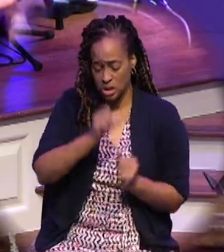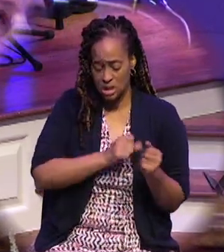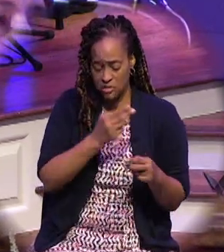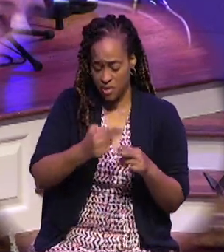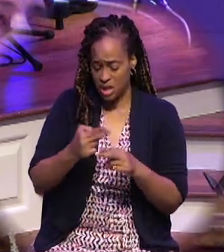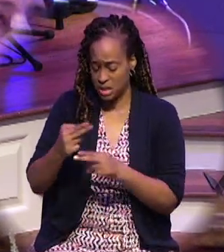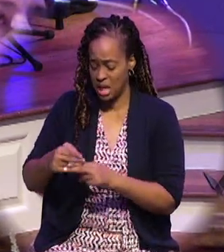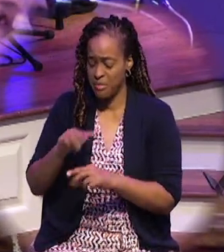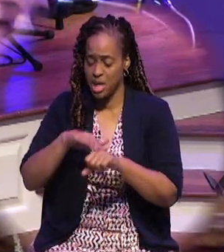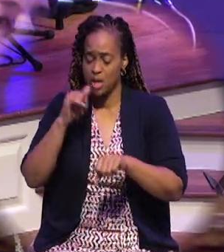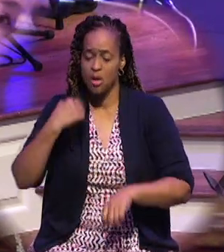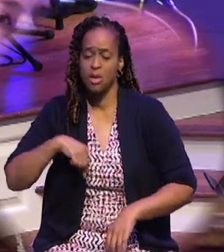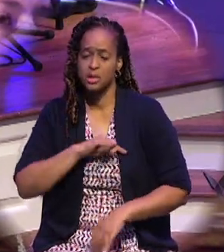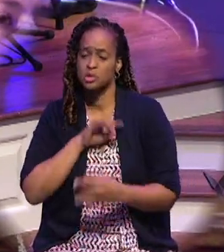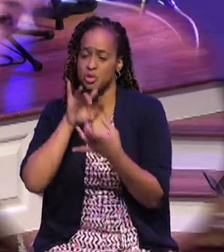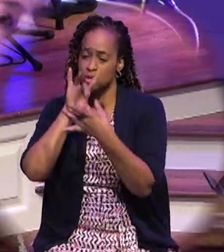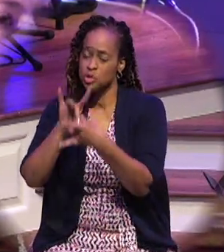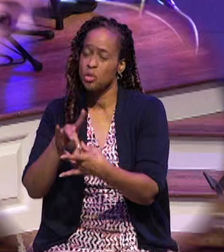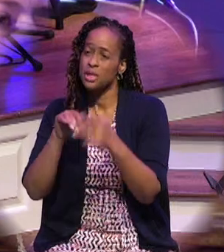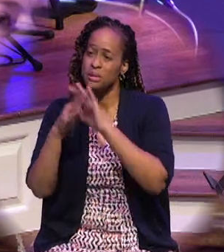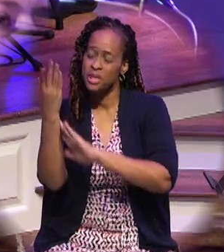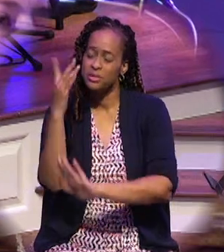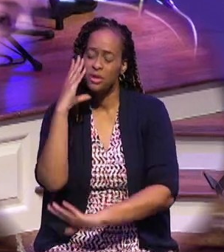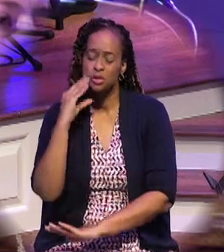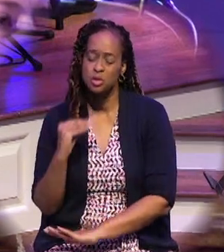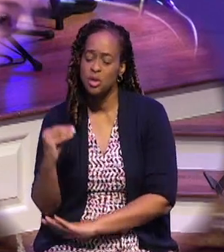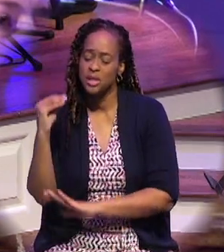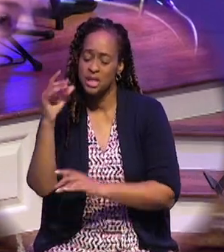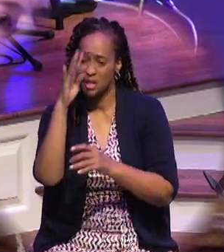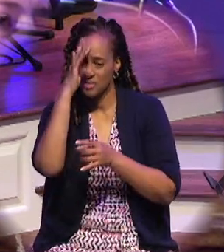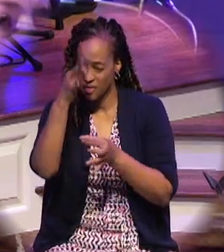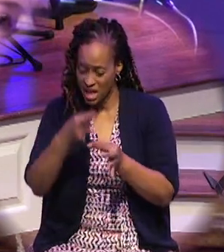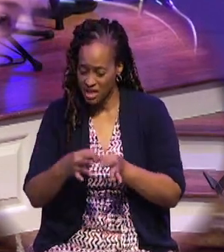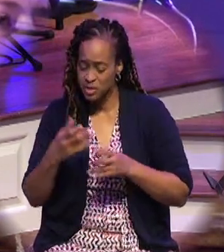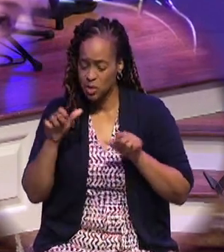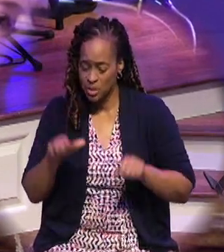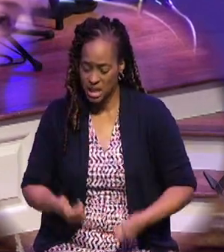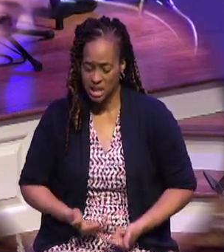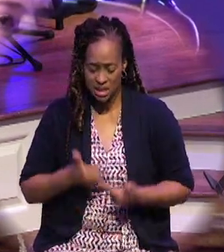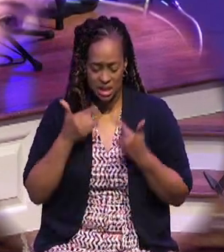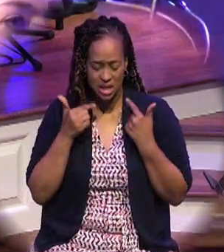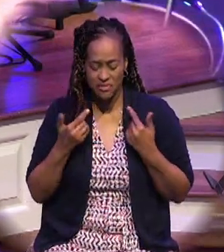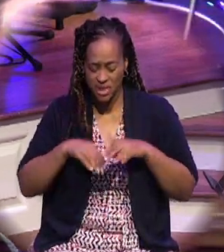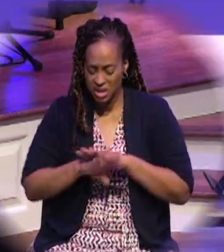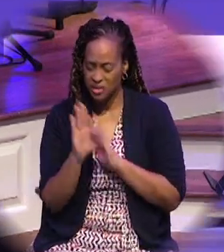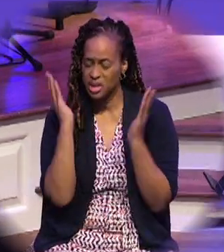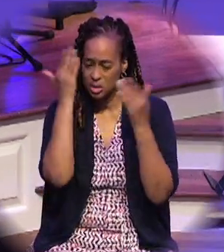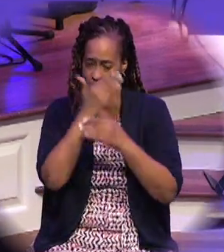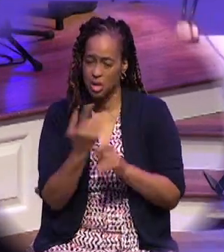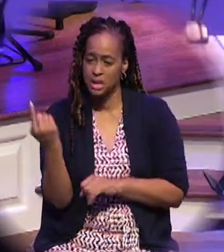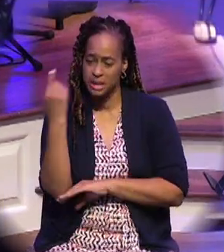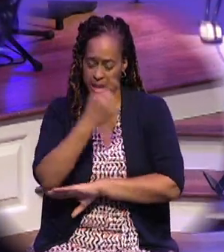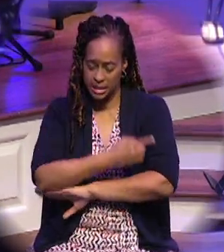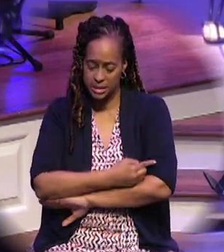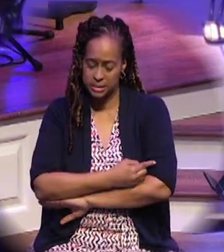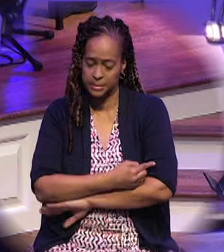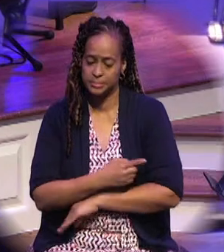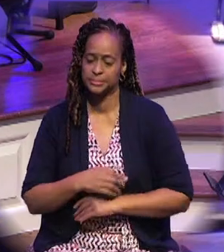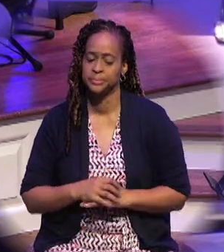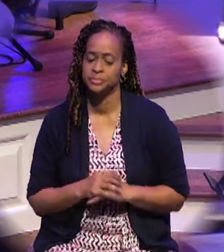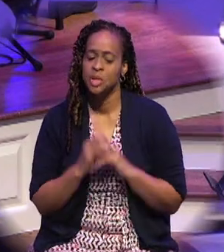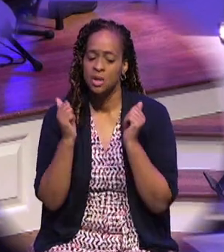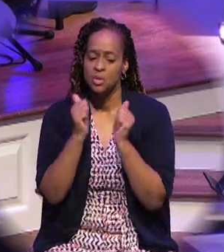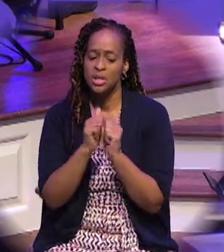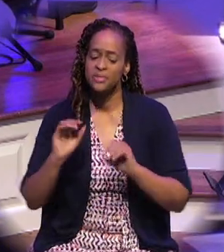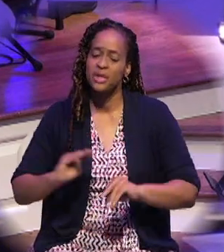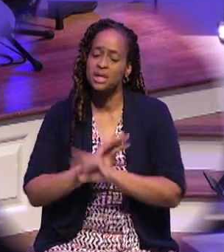And he calls us to join him in a journey of faith so that we might live even in dark days with the